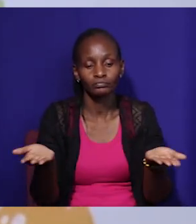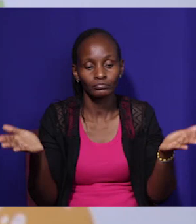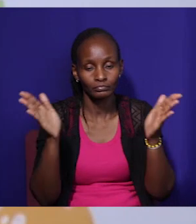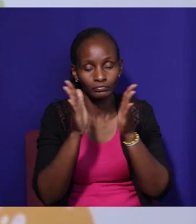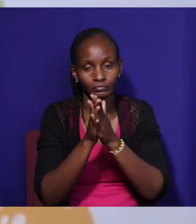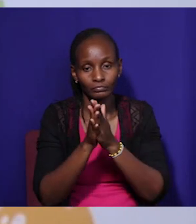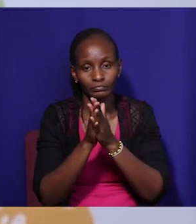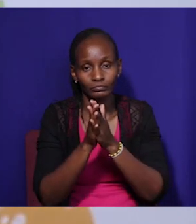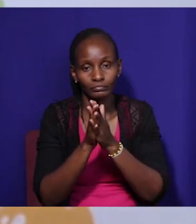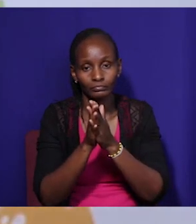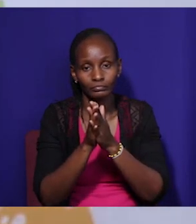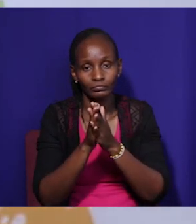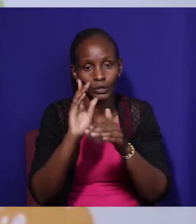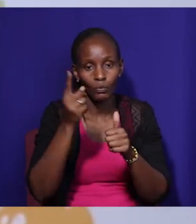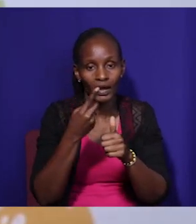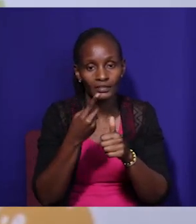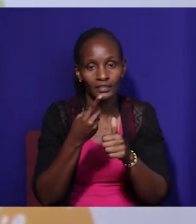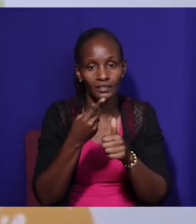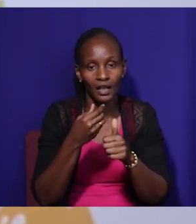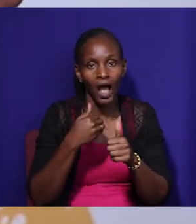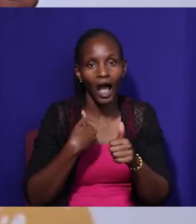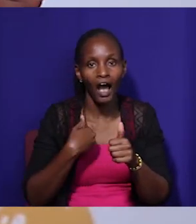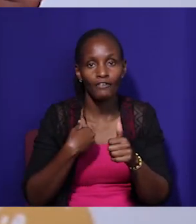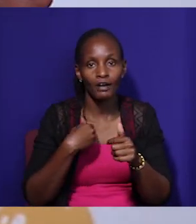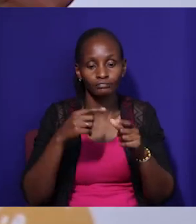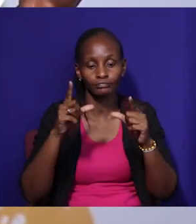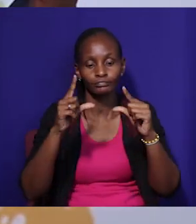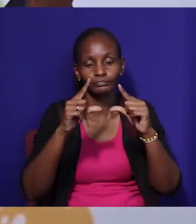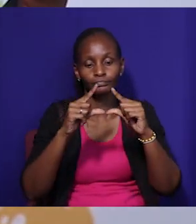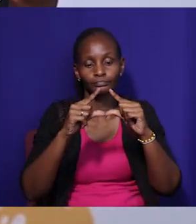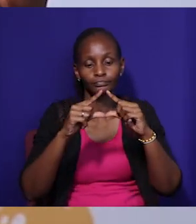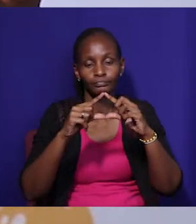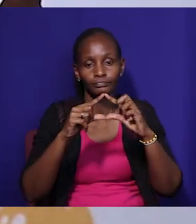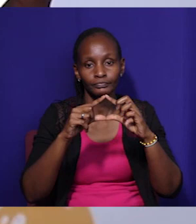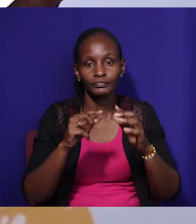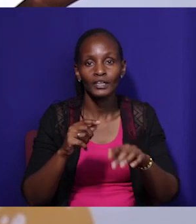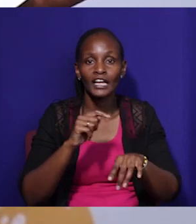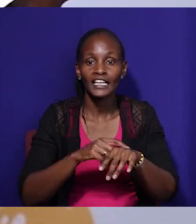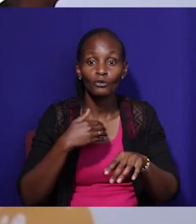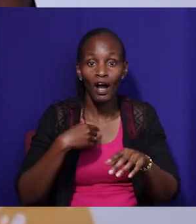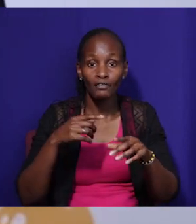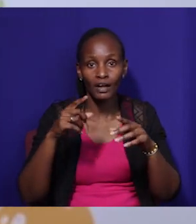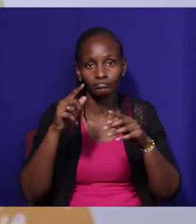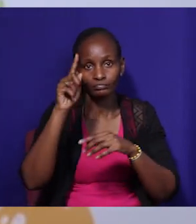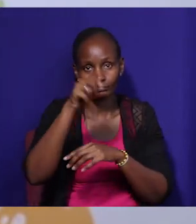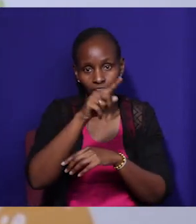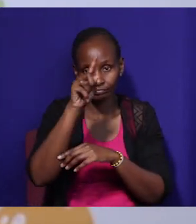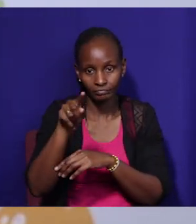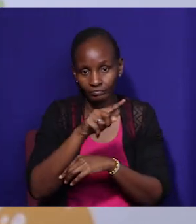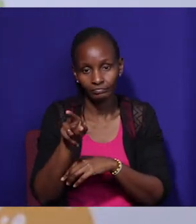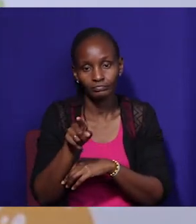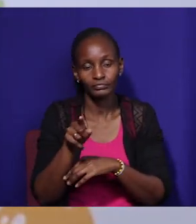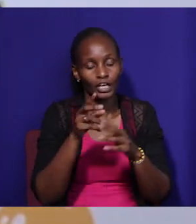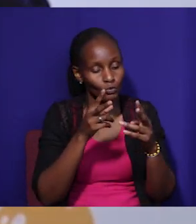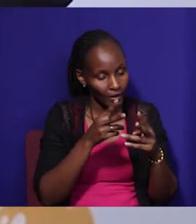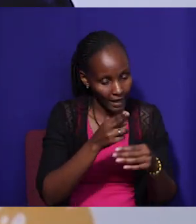once and have a triangle. When you have your triangle, we are going to cut some parts